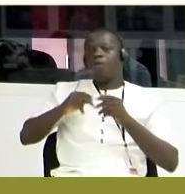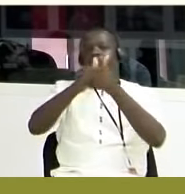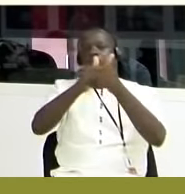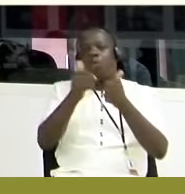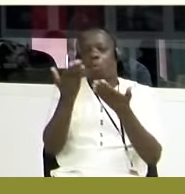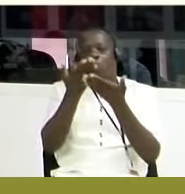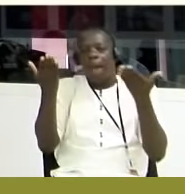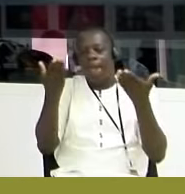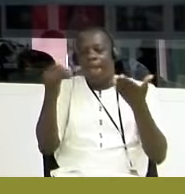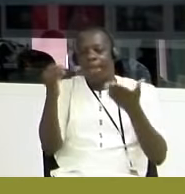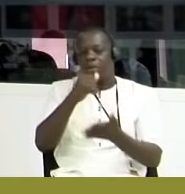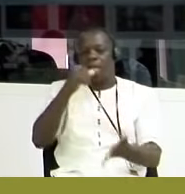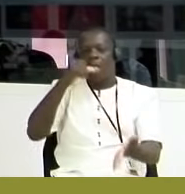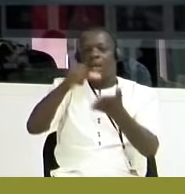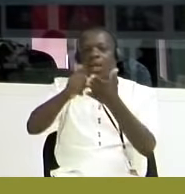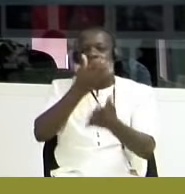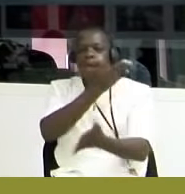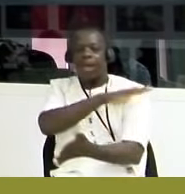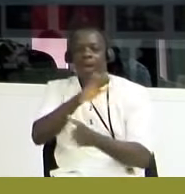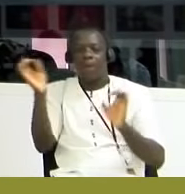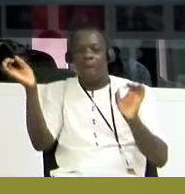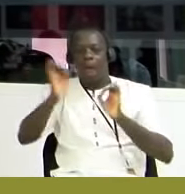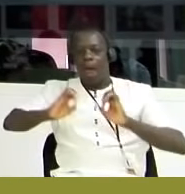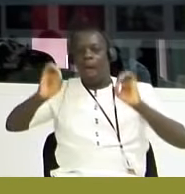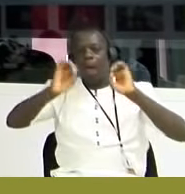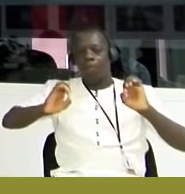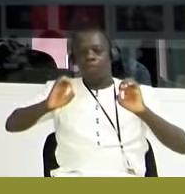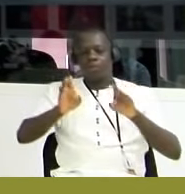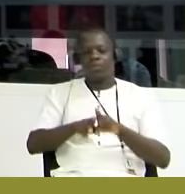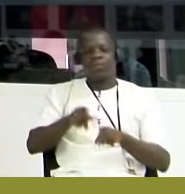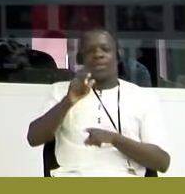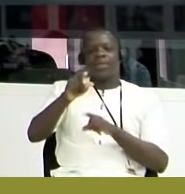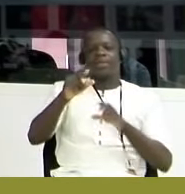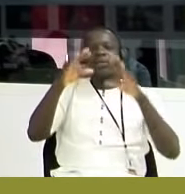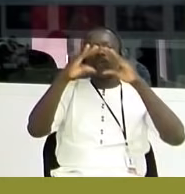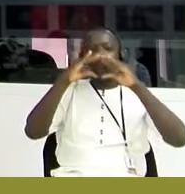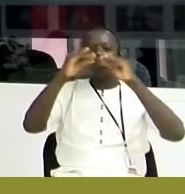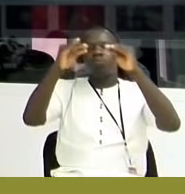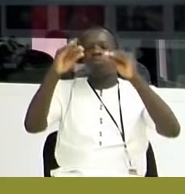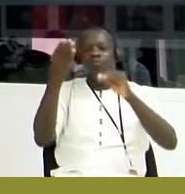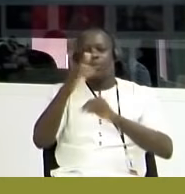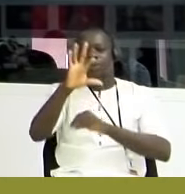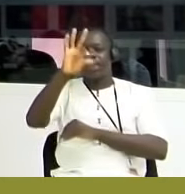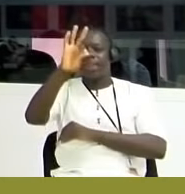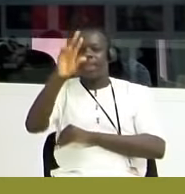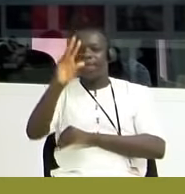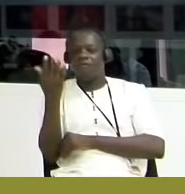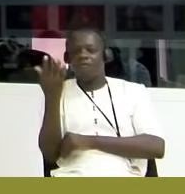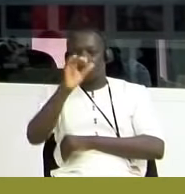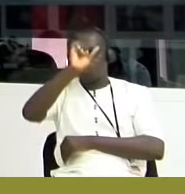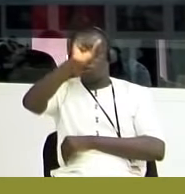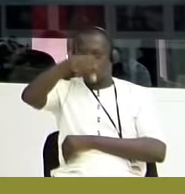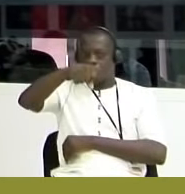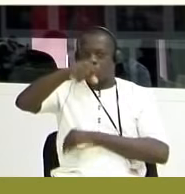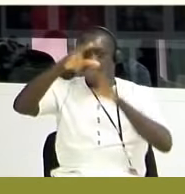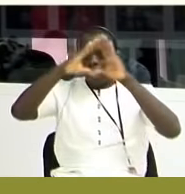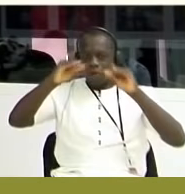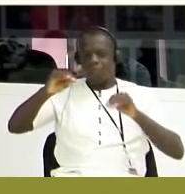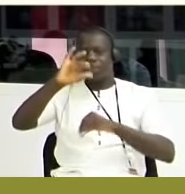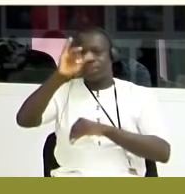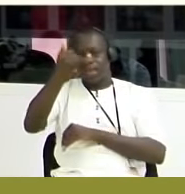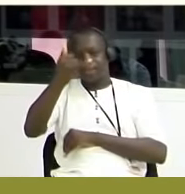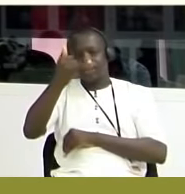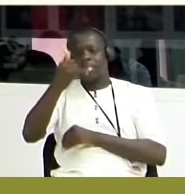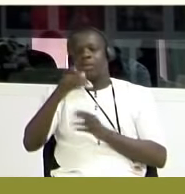And that was a press release that came from your office, correct? Yes, indeed. It came from my office. Do you recall when that was broadcasted on GRTS? It